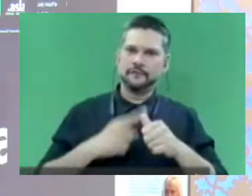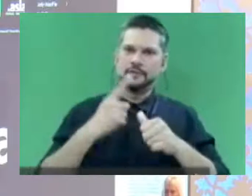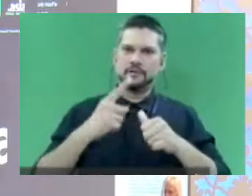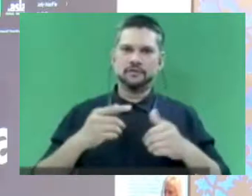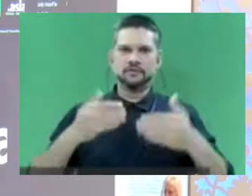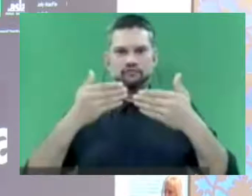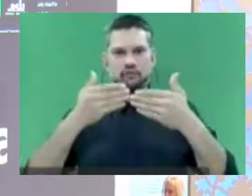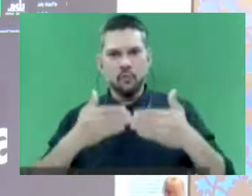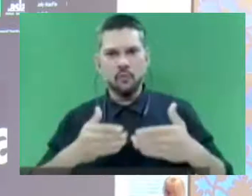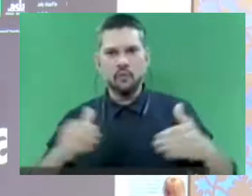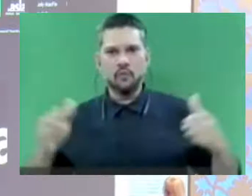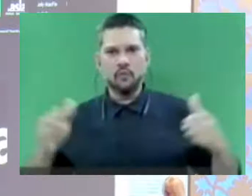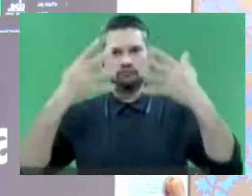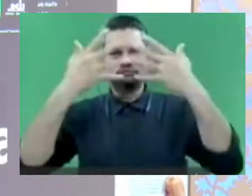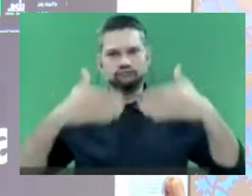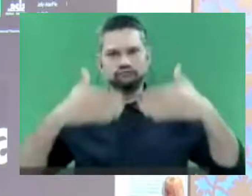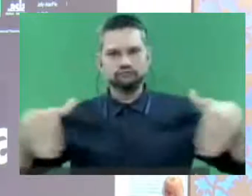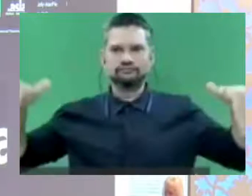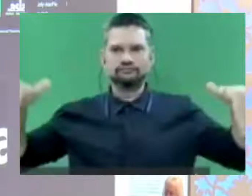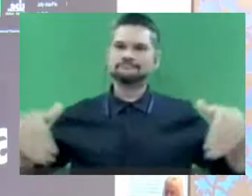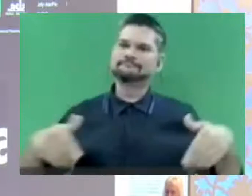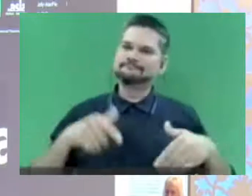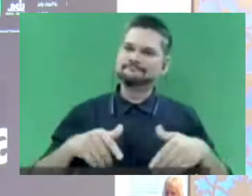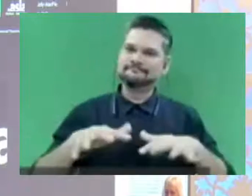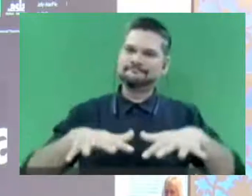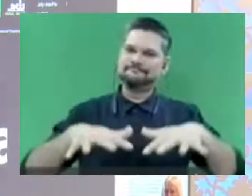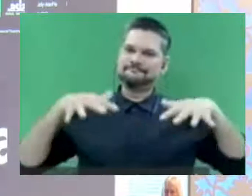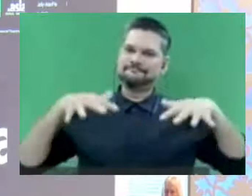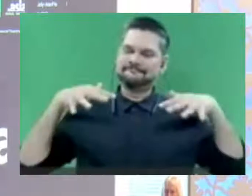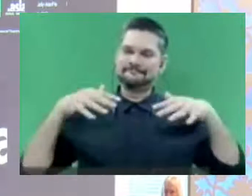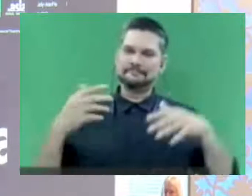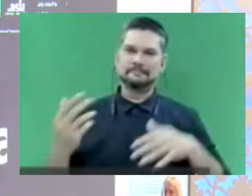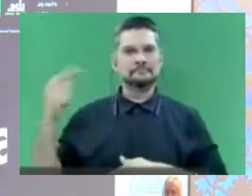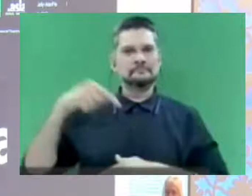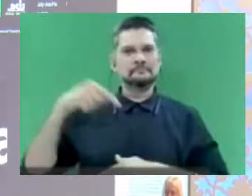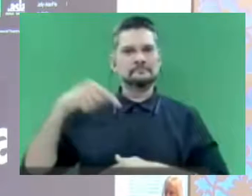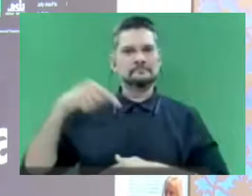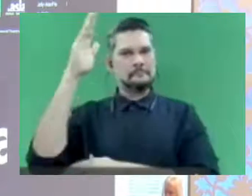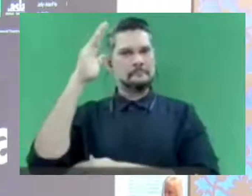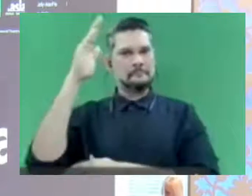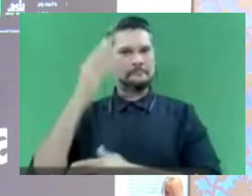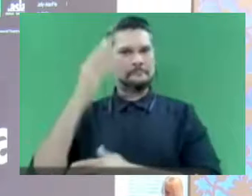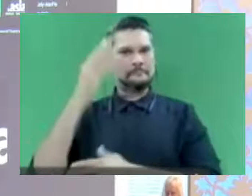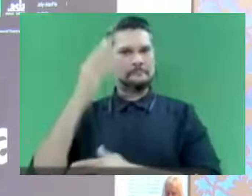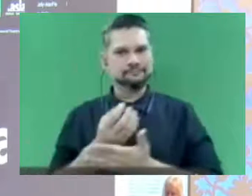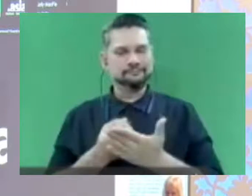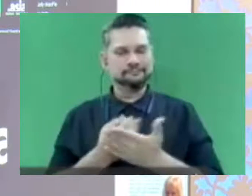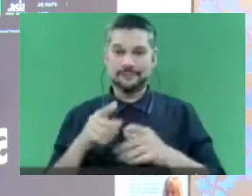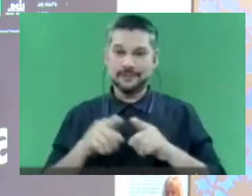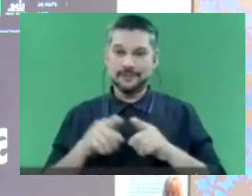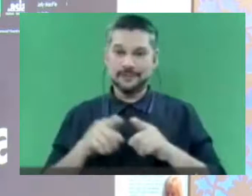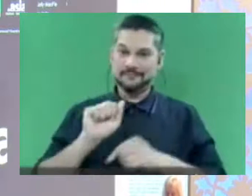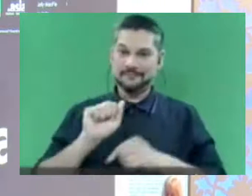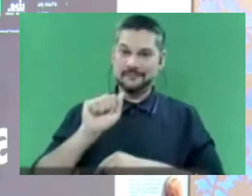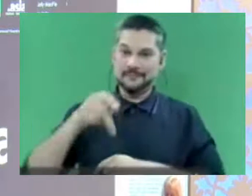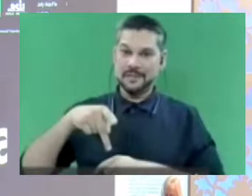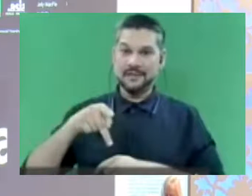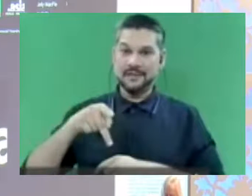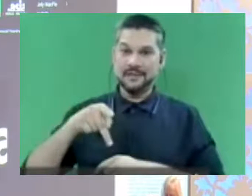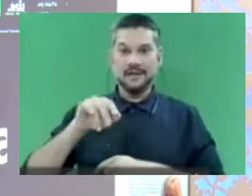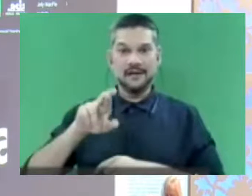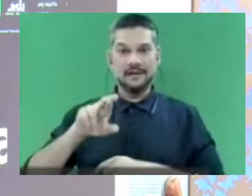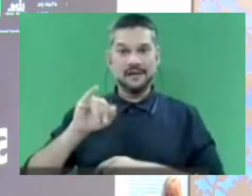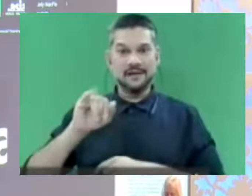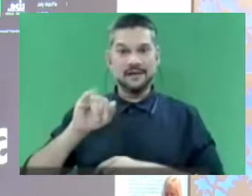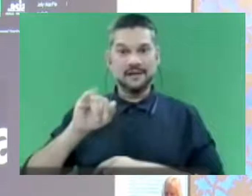disability participating in a range of different sessions at APrIGF and APNIC, maybe APrICOT in